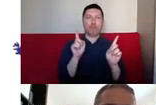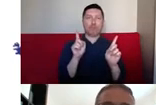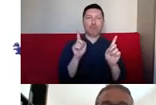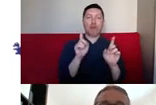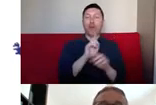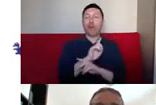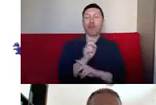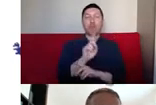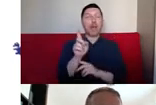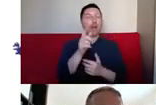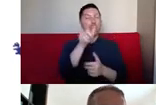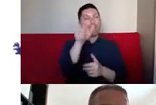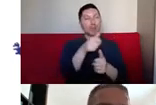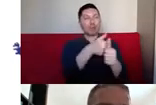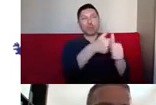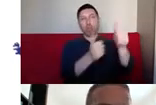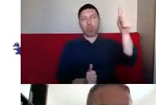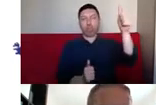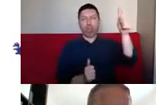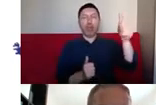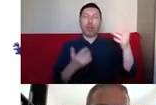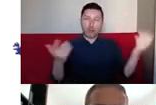mission for supported employment in my point of view.